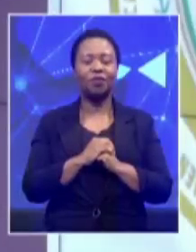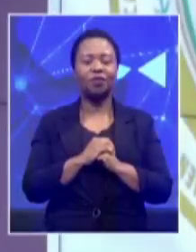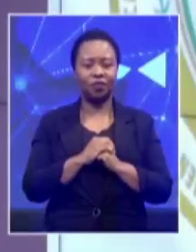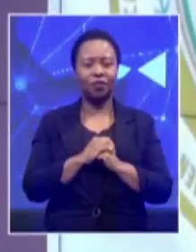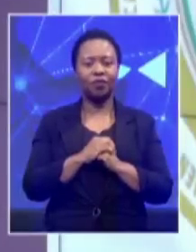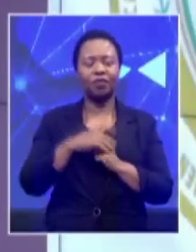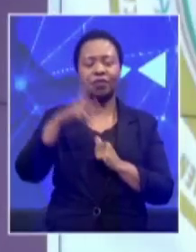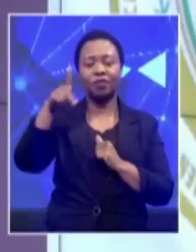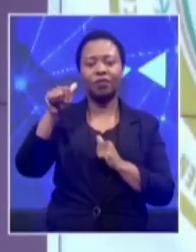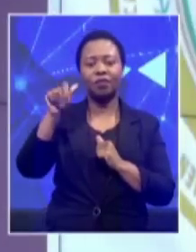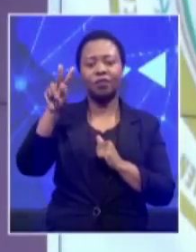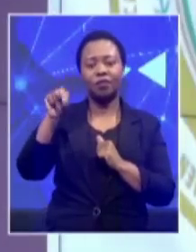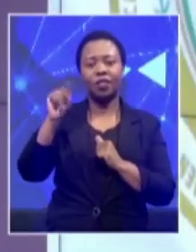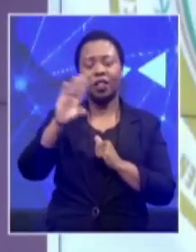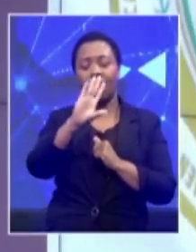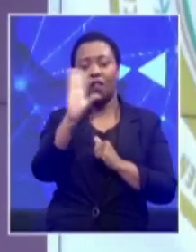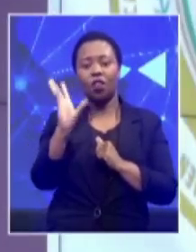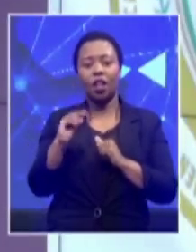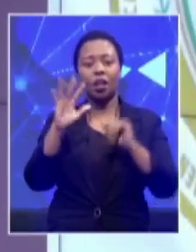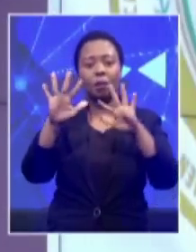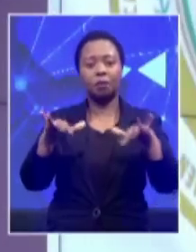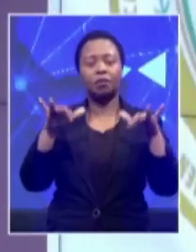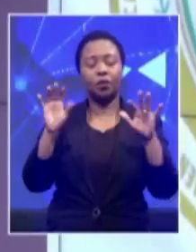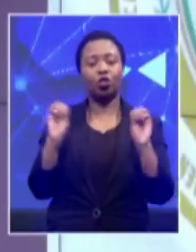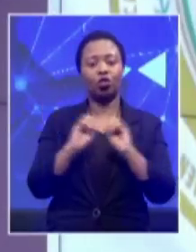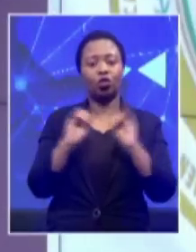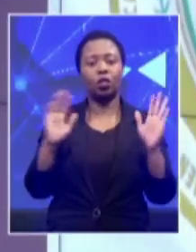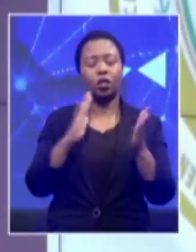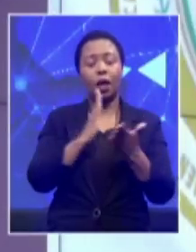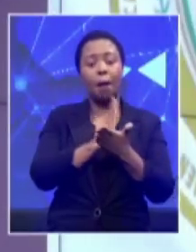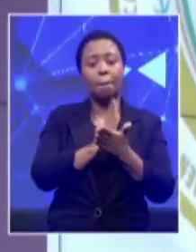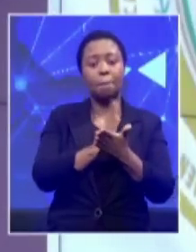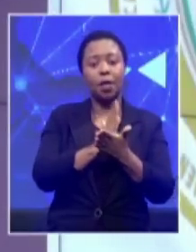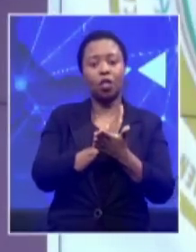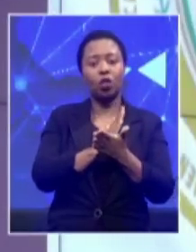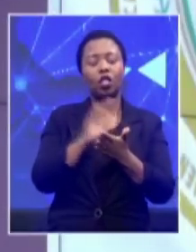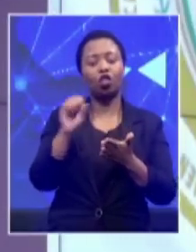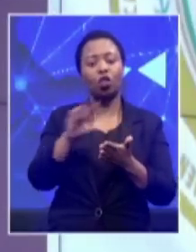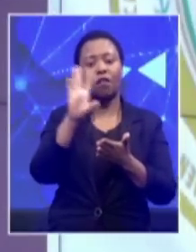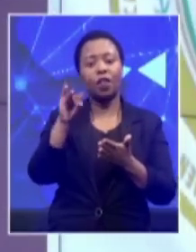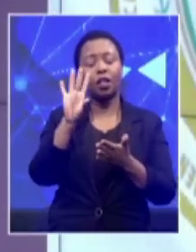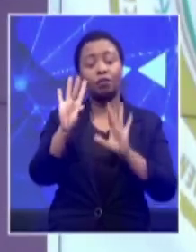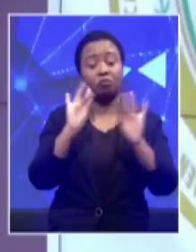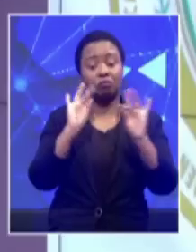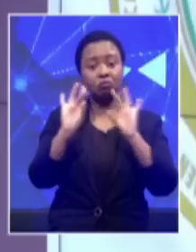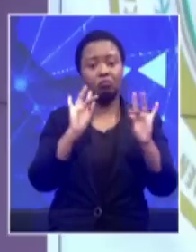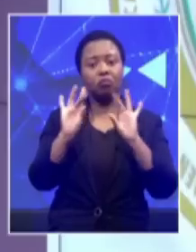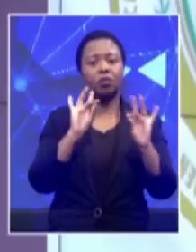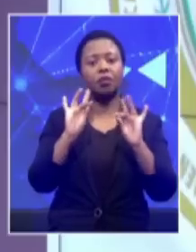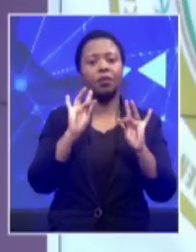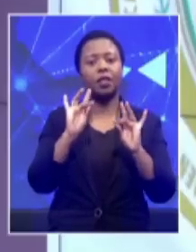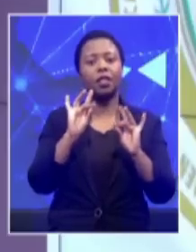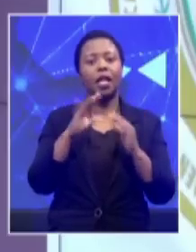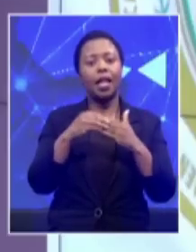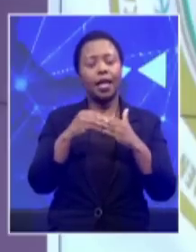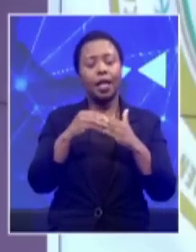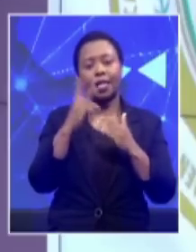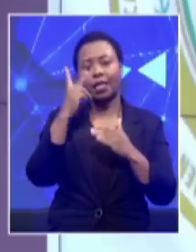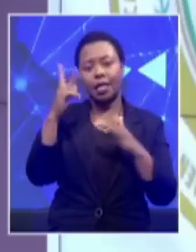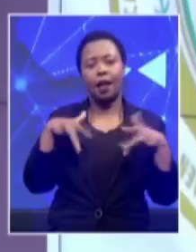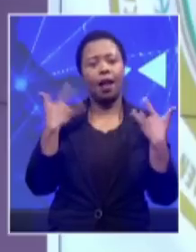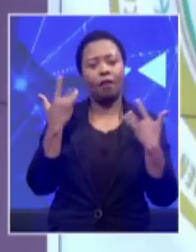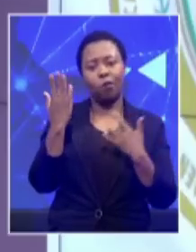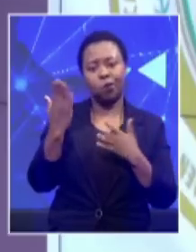The Pan-African Parliament has convened in Midrand as MPs descended on South Africa to elect new leaders when the House sits. Let's take you there